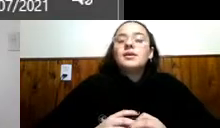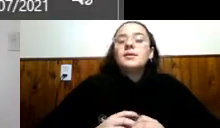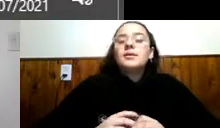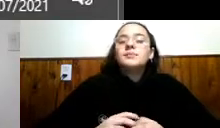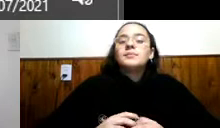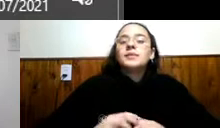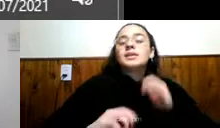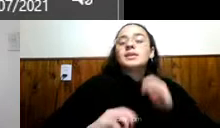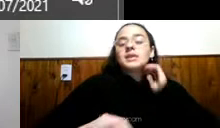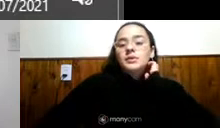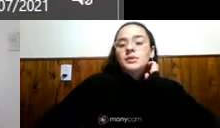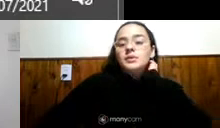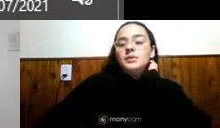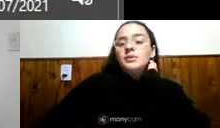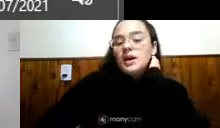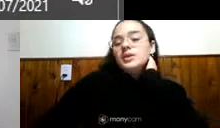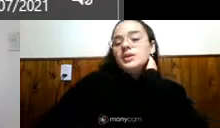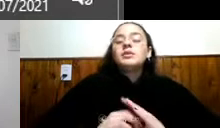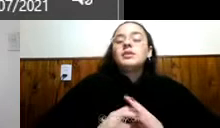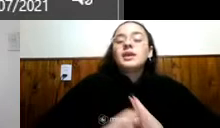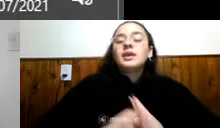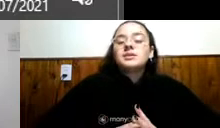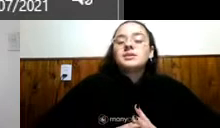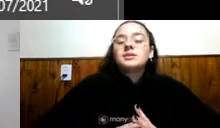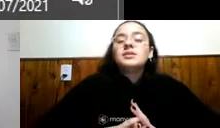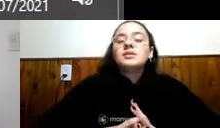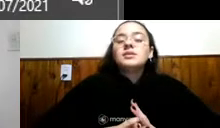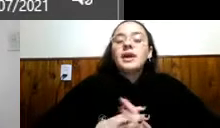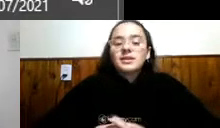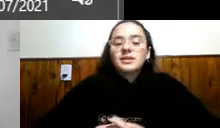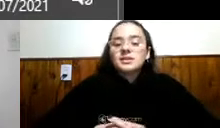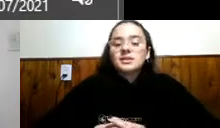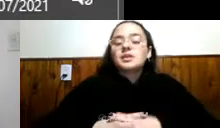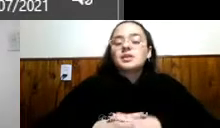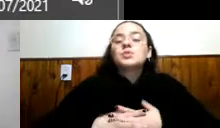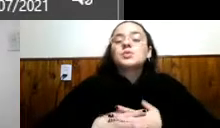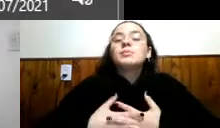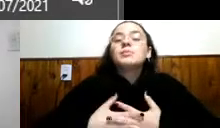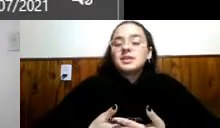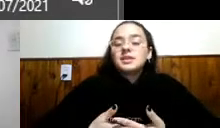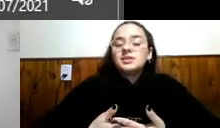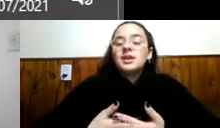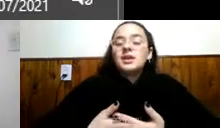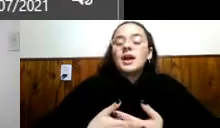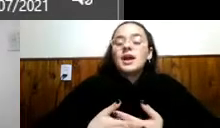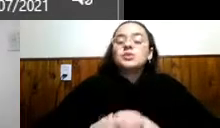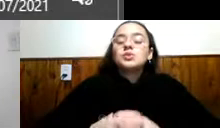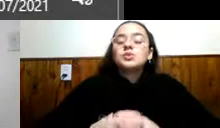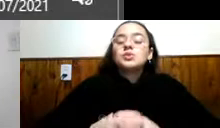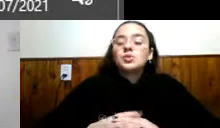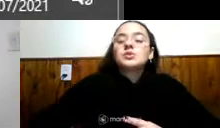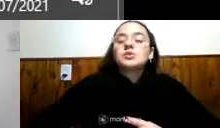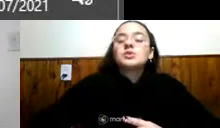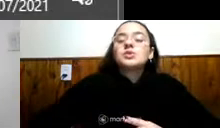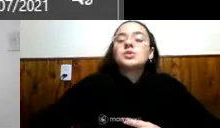In my childhood, I went to dancing, acting, and swimming classes. I also took